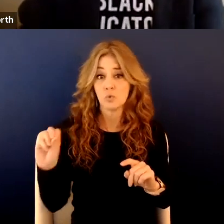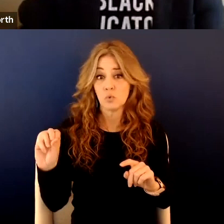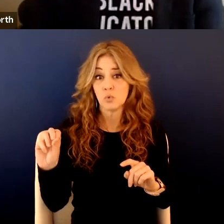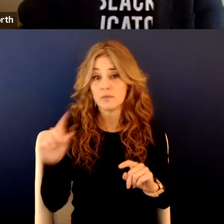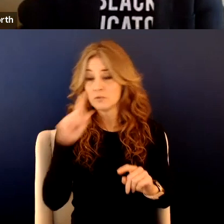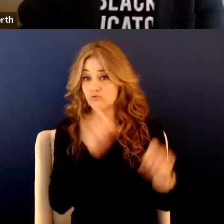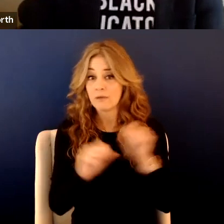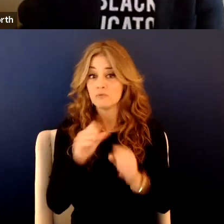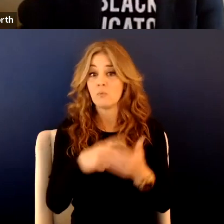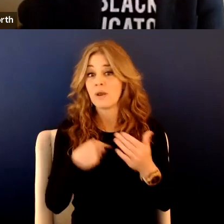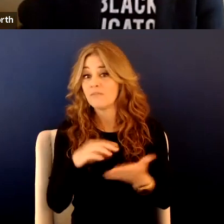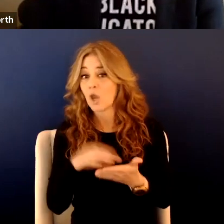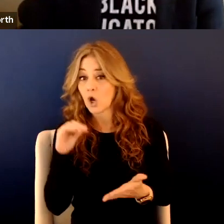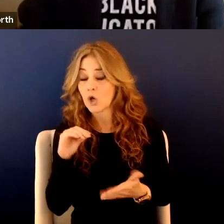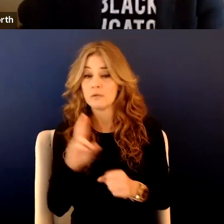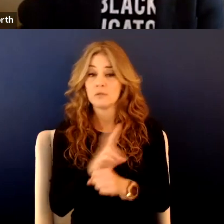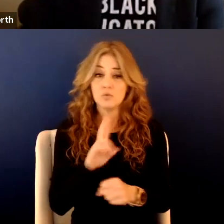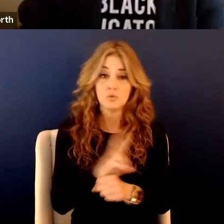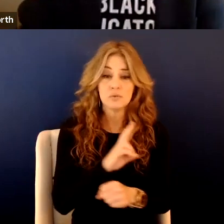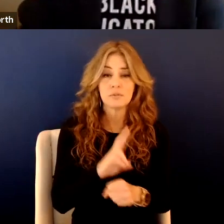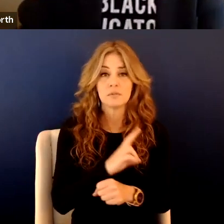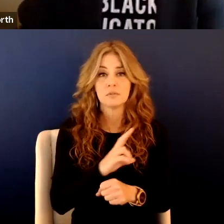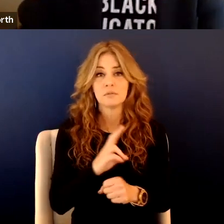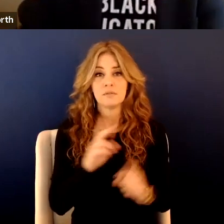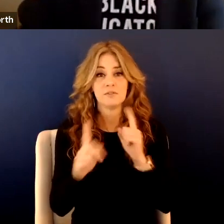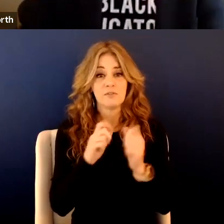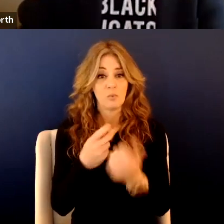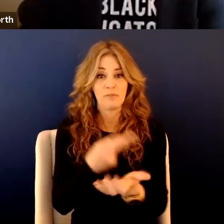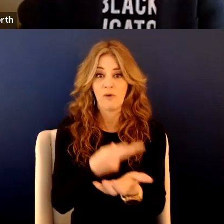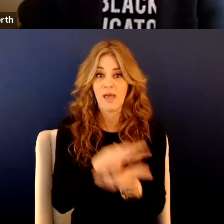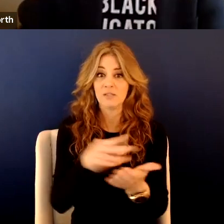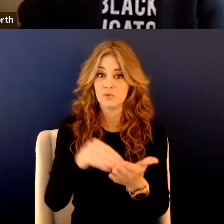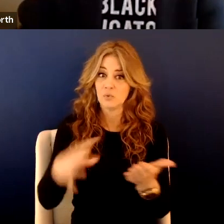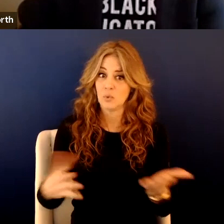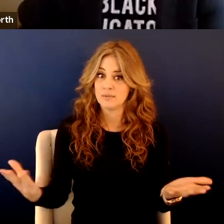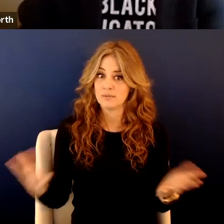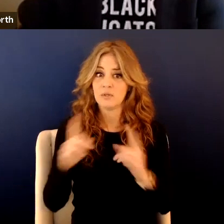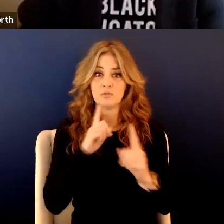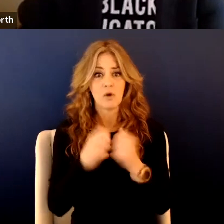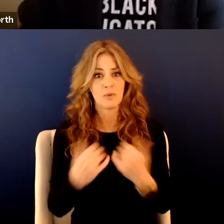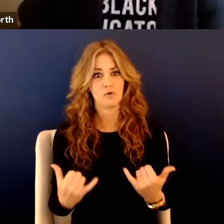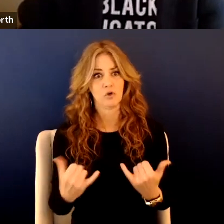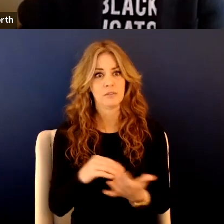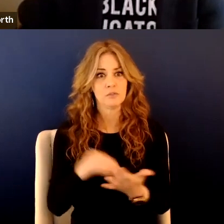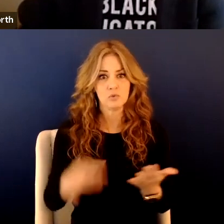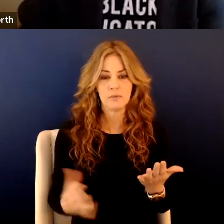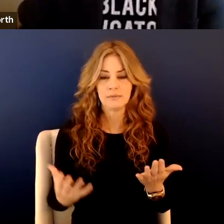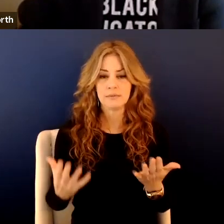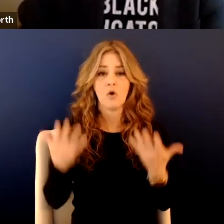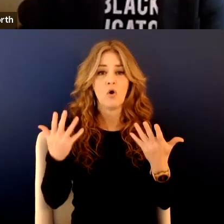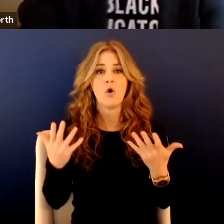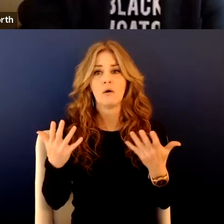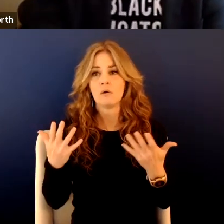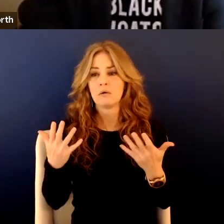learned, applied, and continue to offer is talk to grad students. Talk to the current students who are under the professor